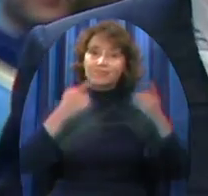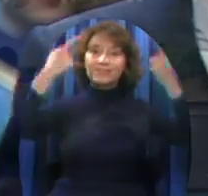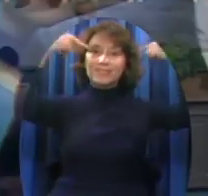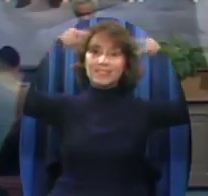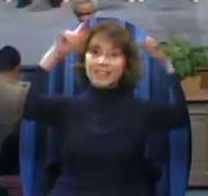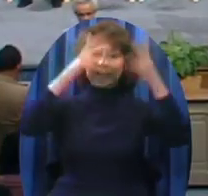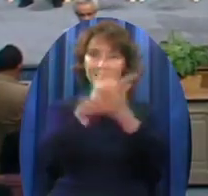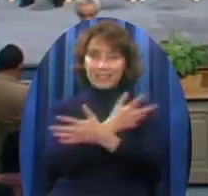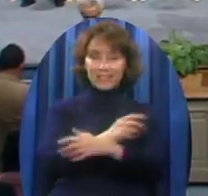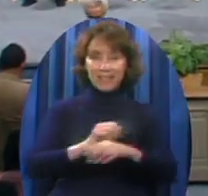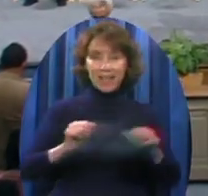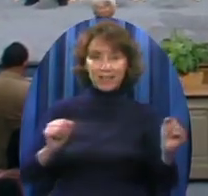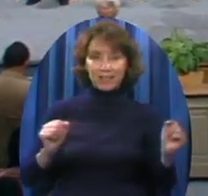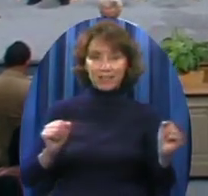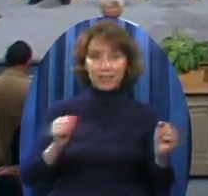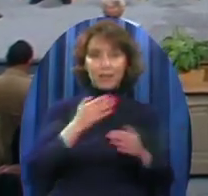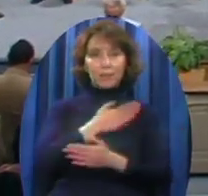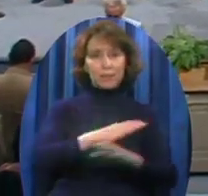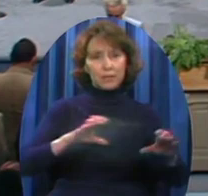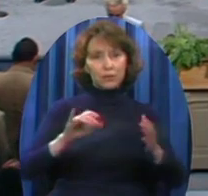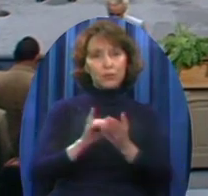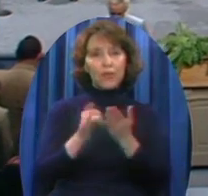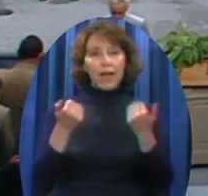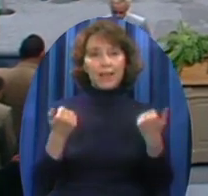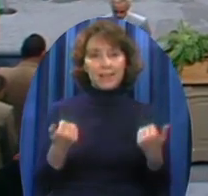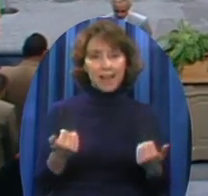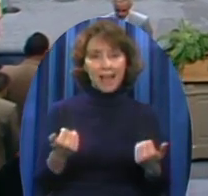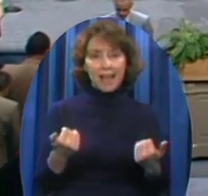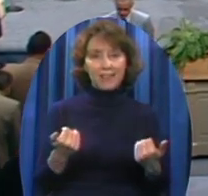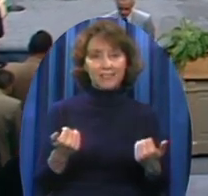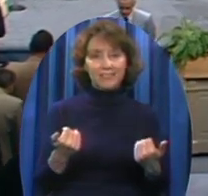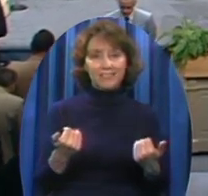While we come, while we sing, come on.